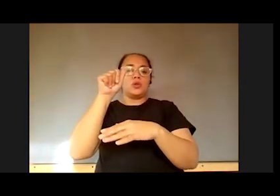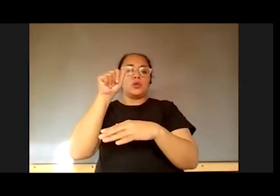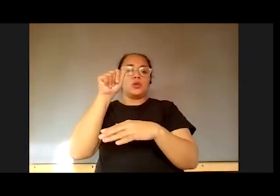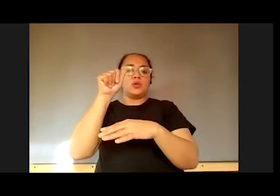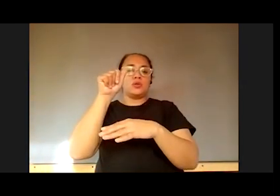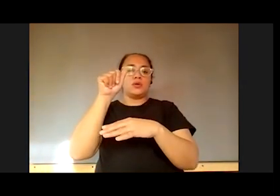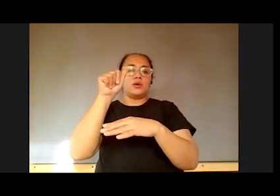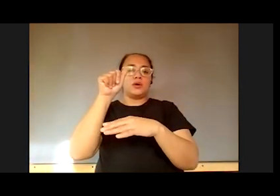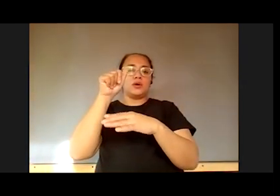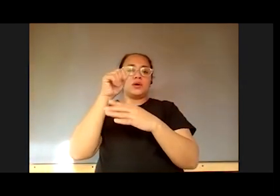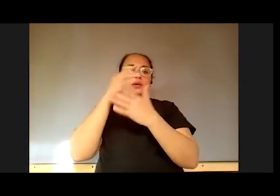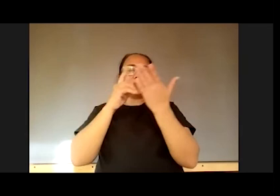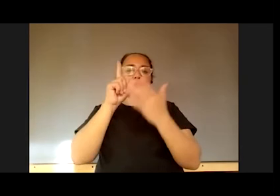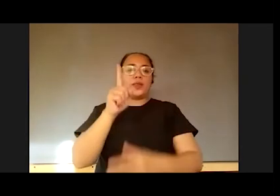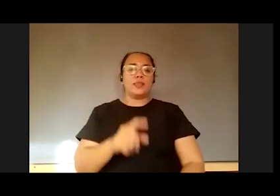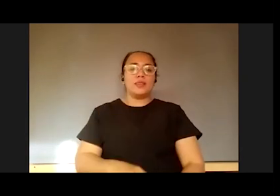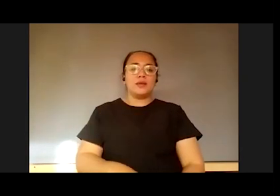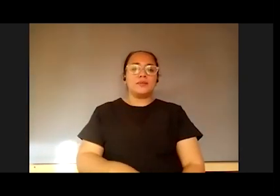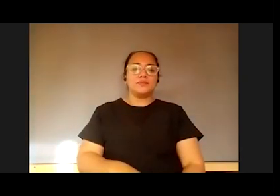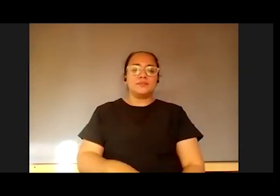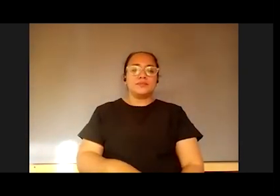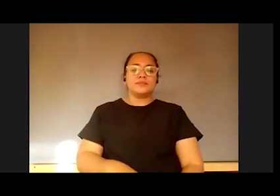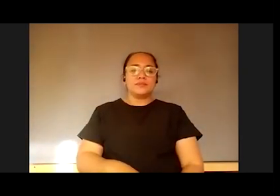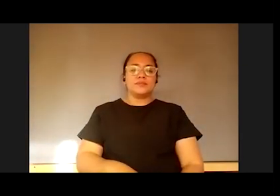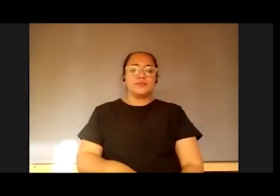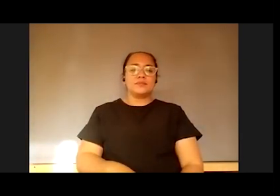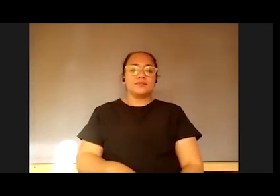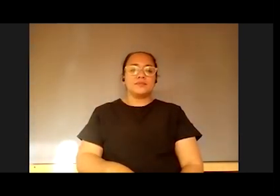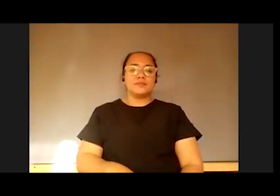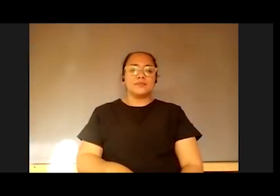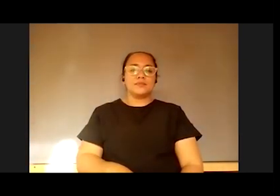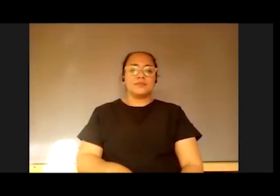You address someone as.